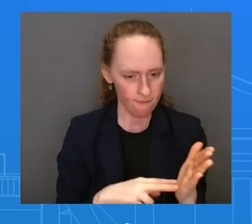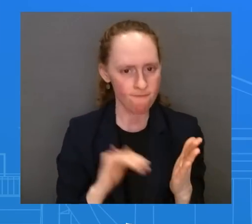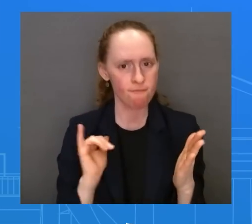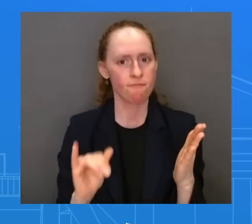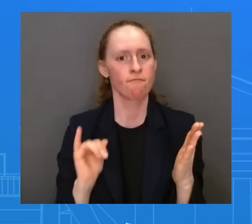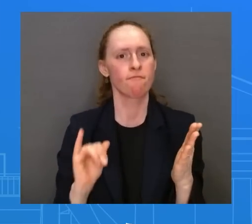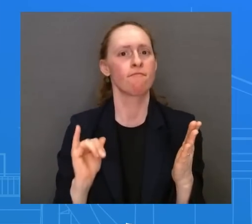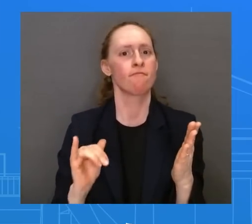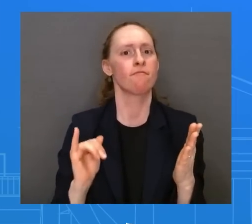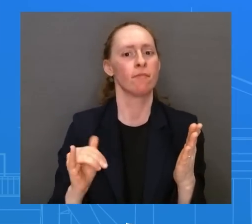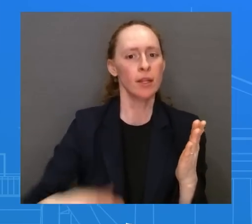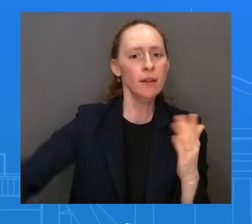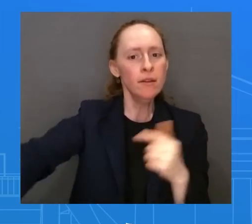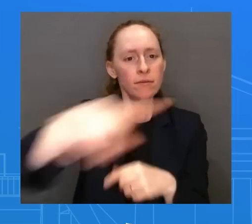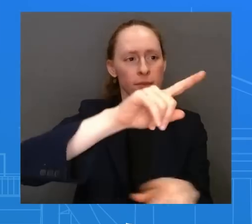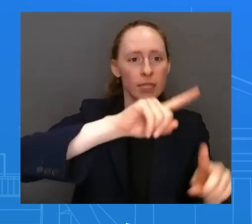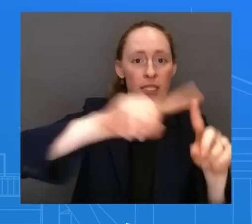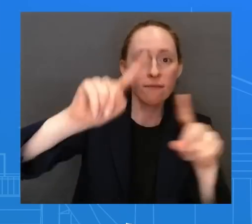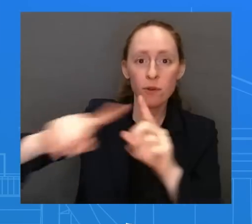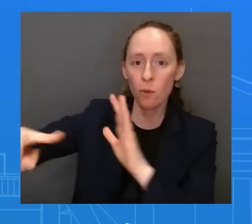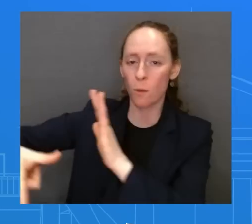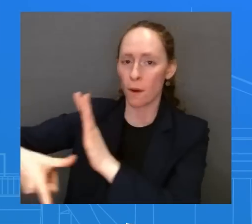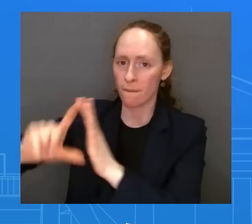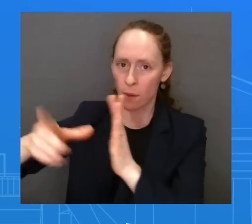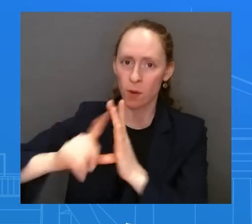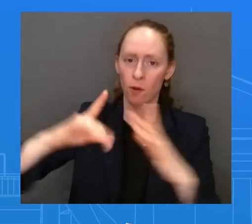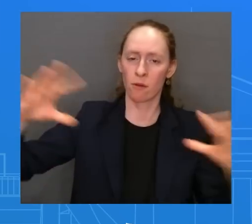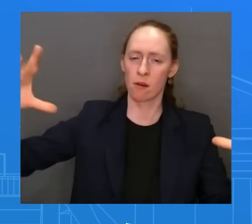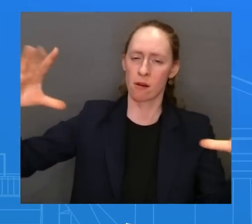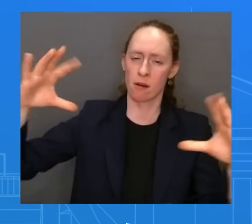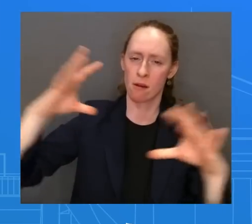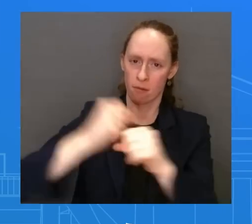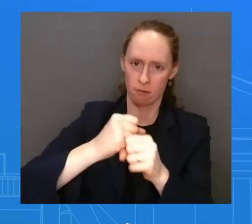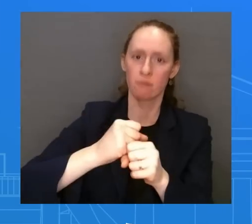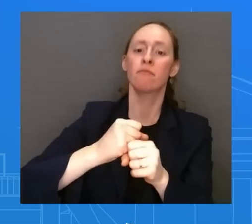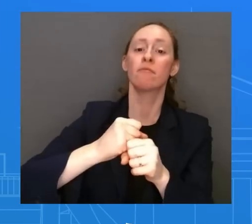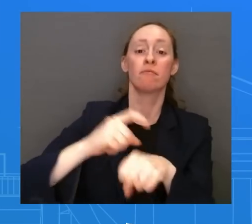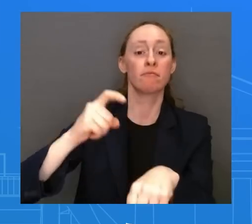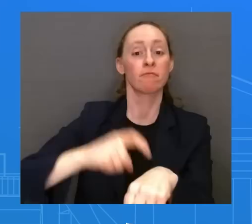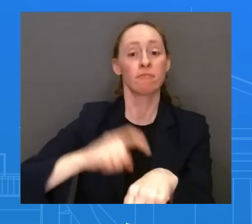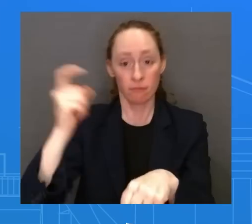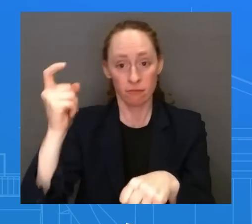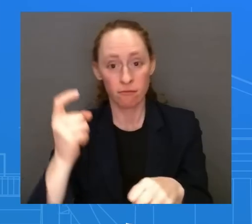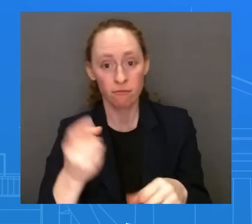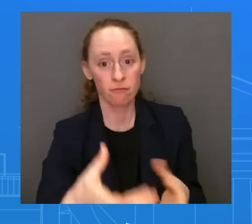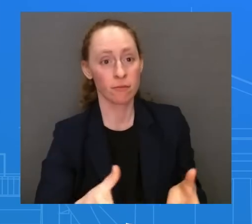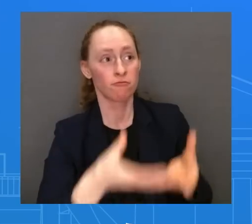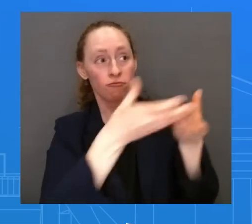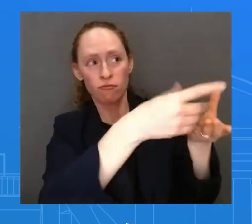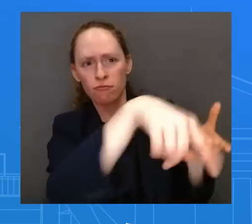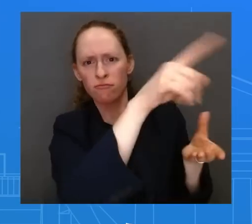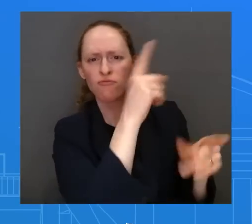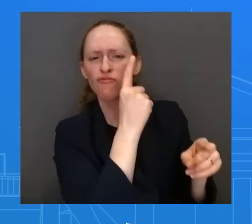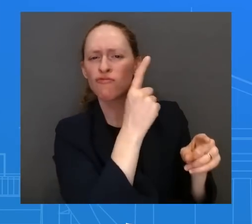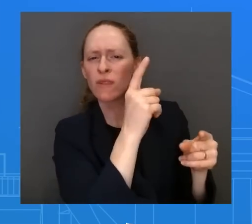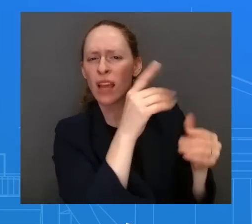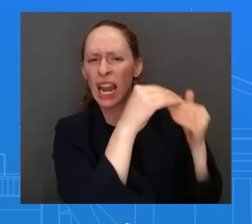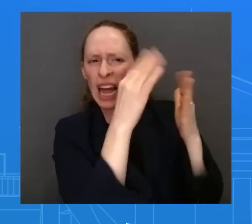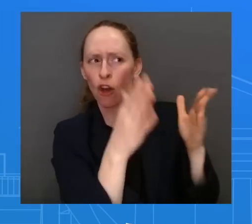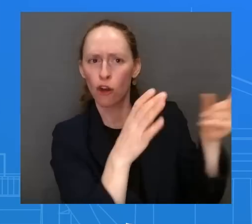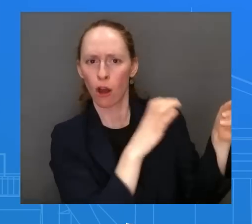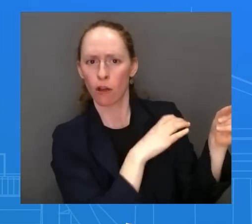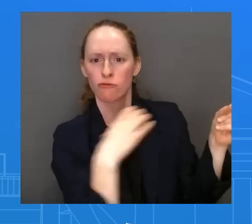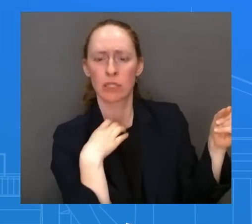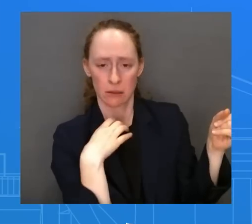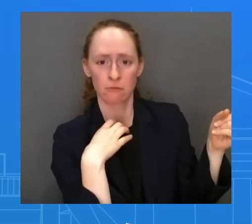them to the relevant committees and leaders on the hill which we did today we think that was the responsible thing to do and what you're seeing